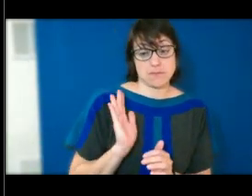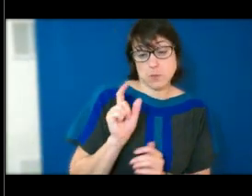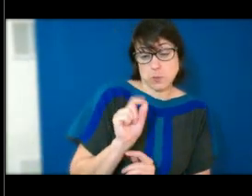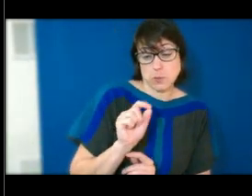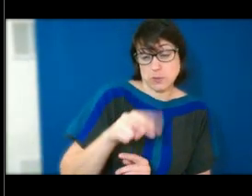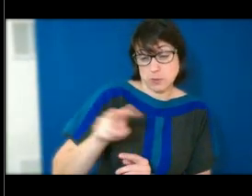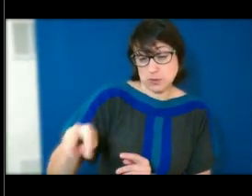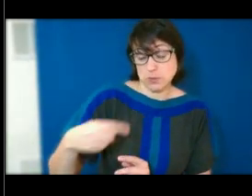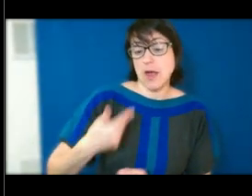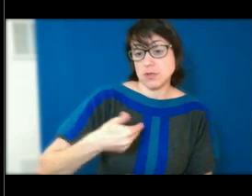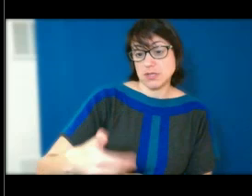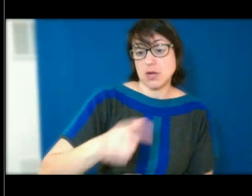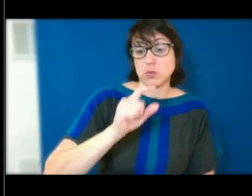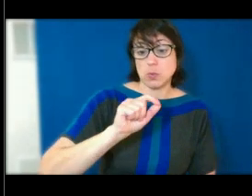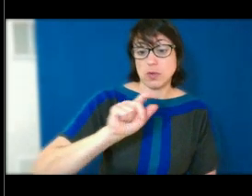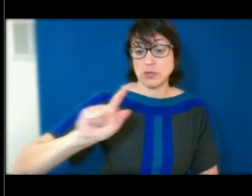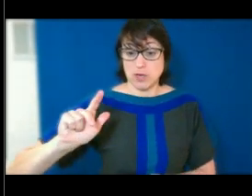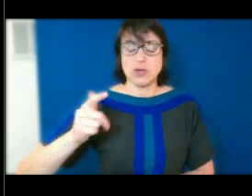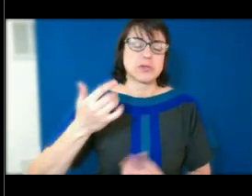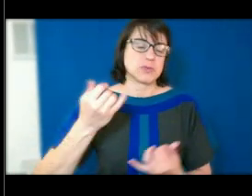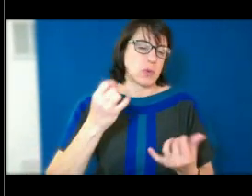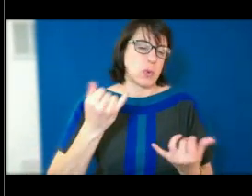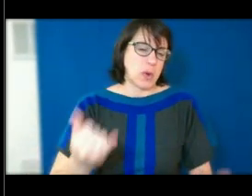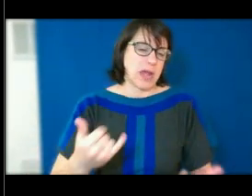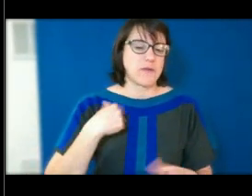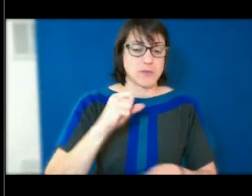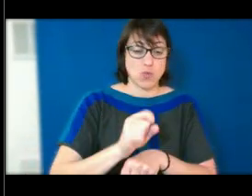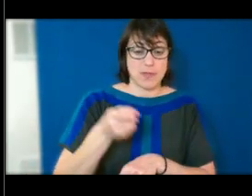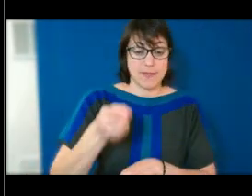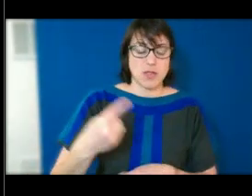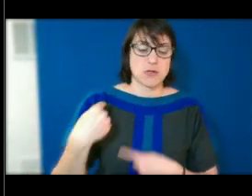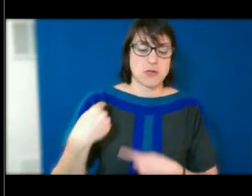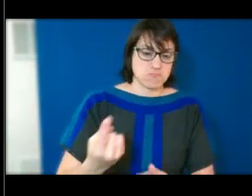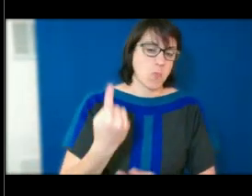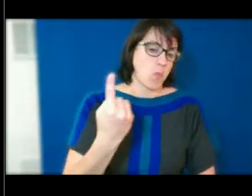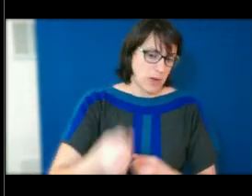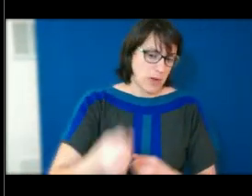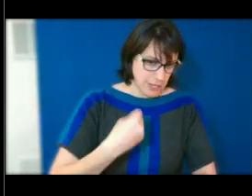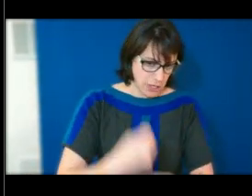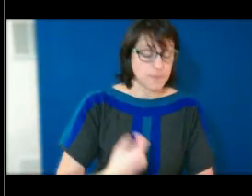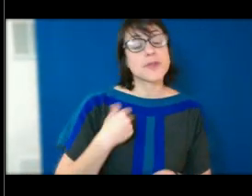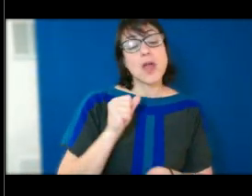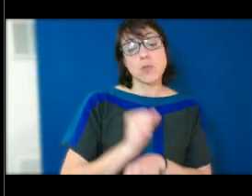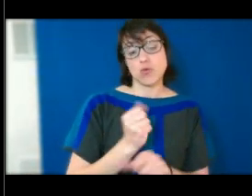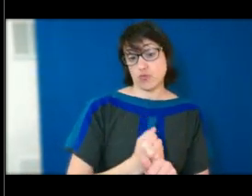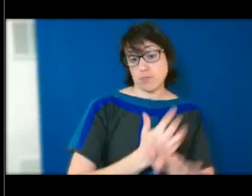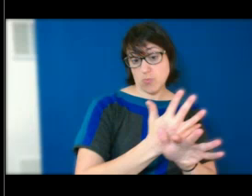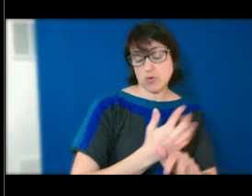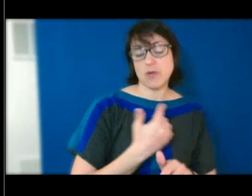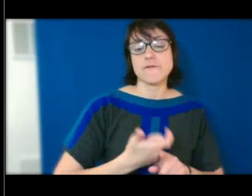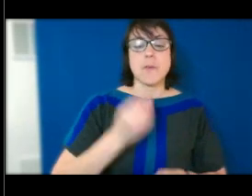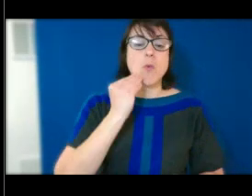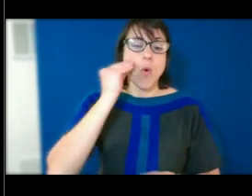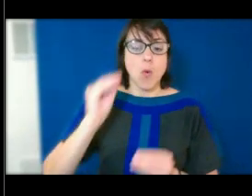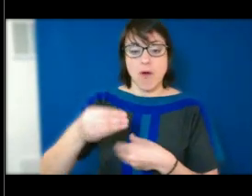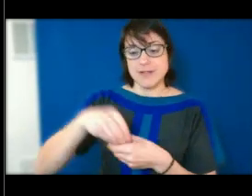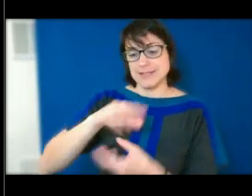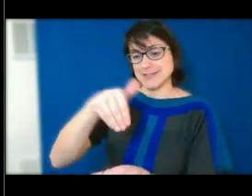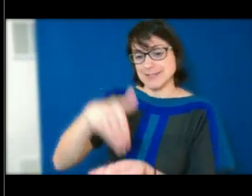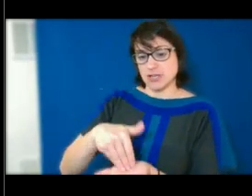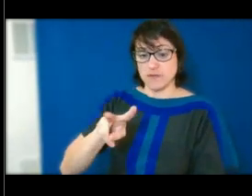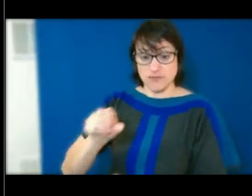so I'm just about a year in to my position. I work remotely. I work from a home office in Central Virginia. I've got a couple